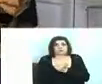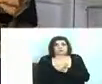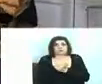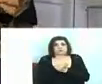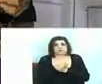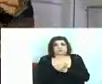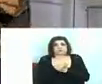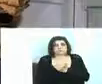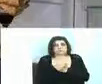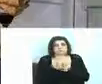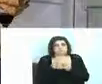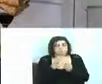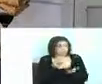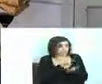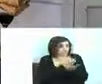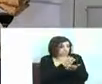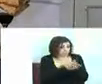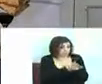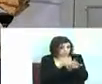Then he picked up